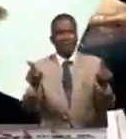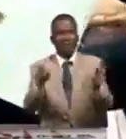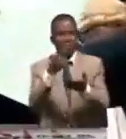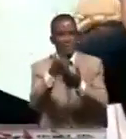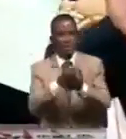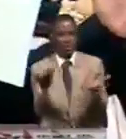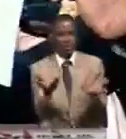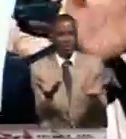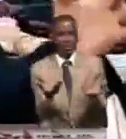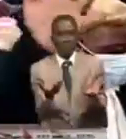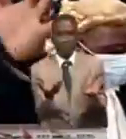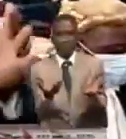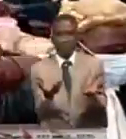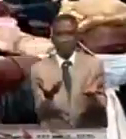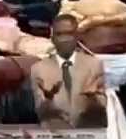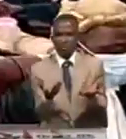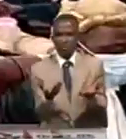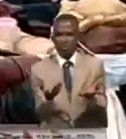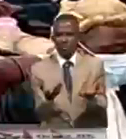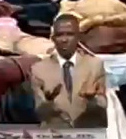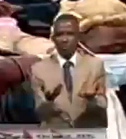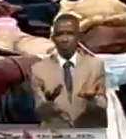case under the common law.